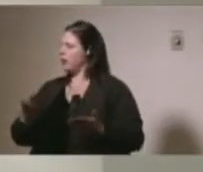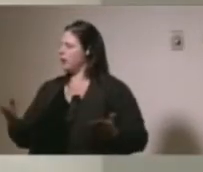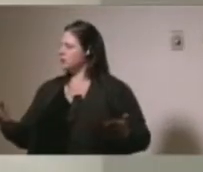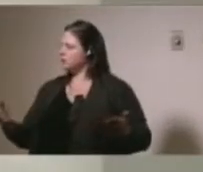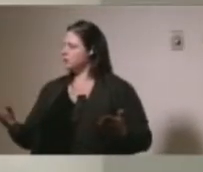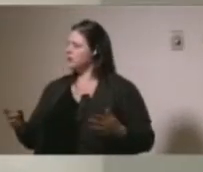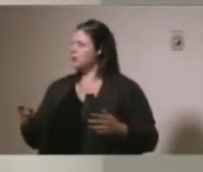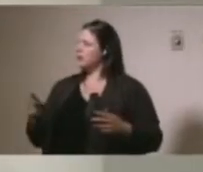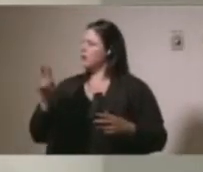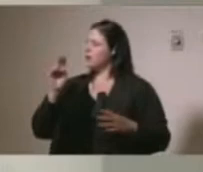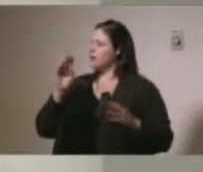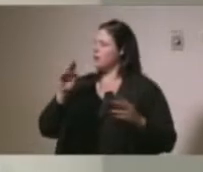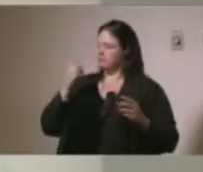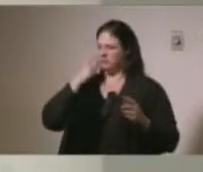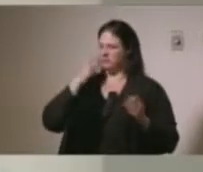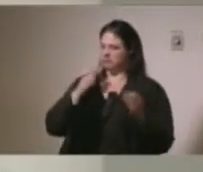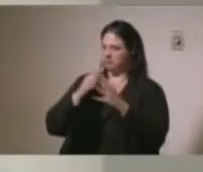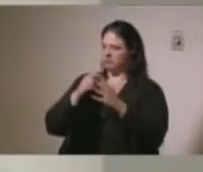been doing.